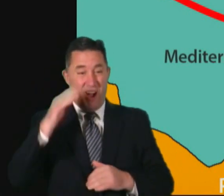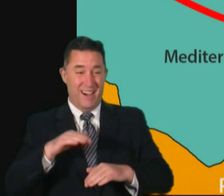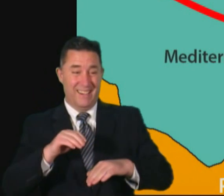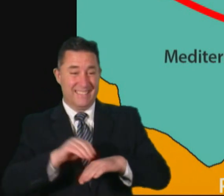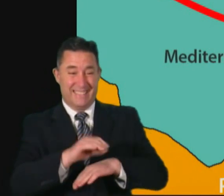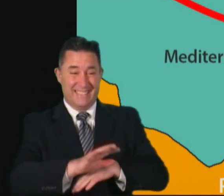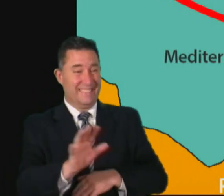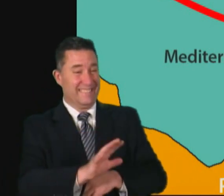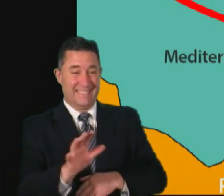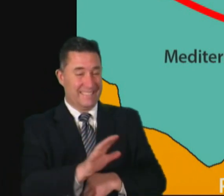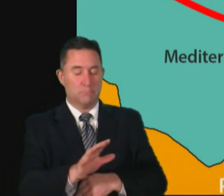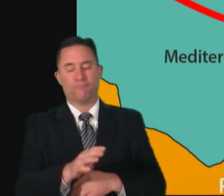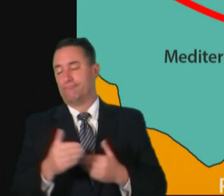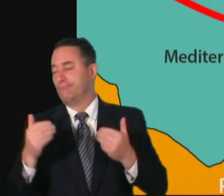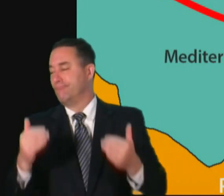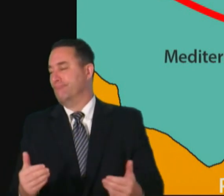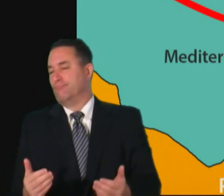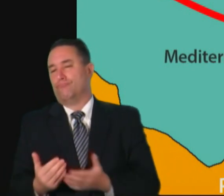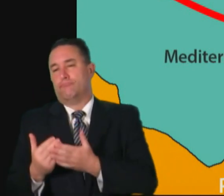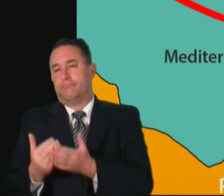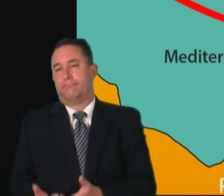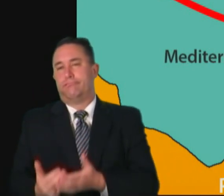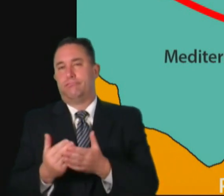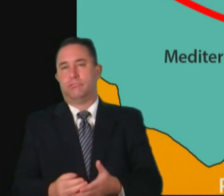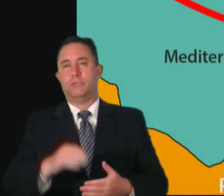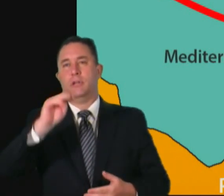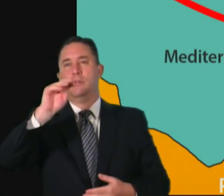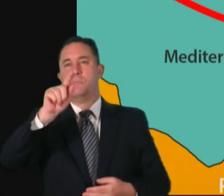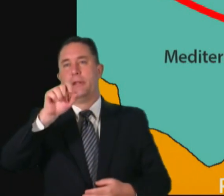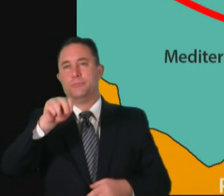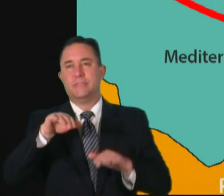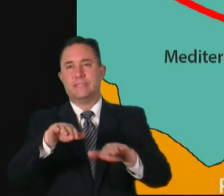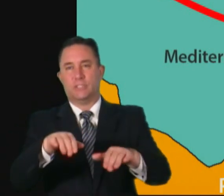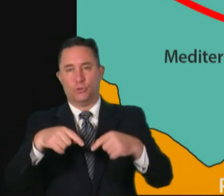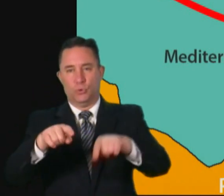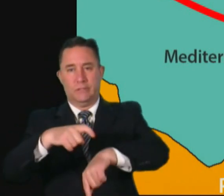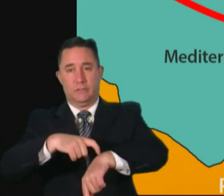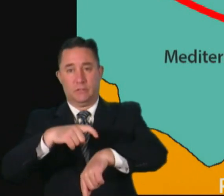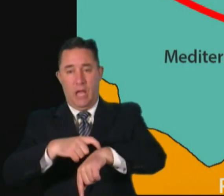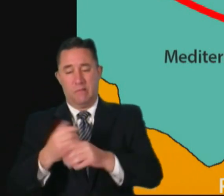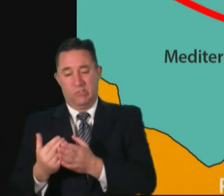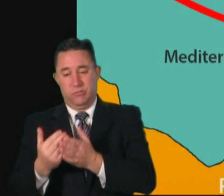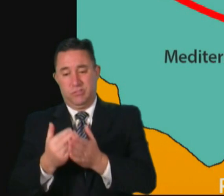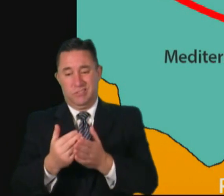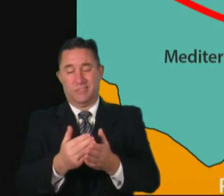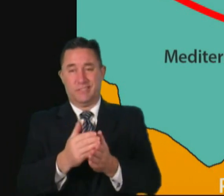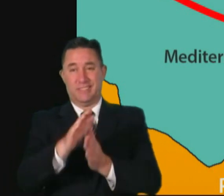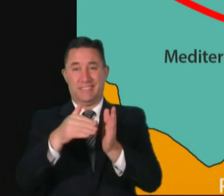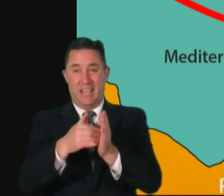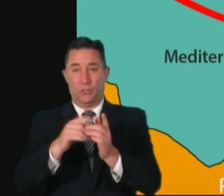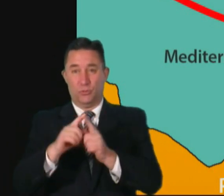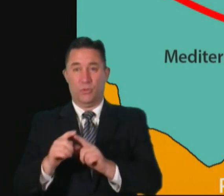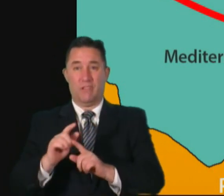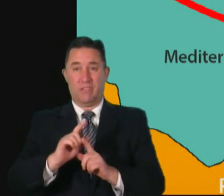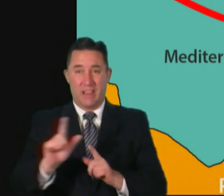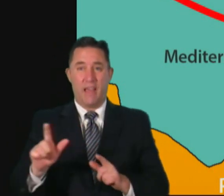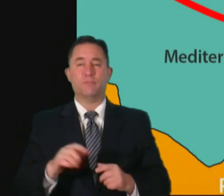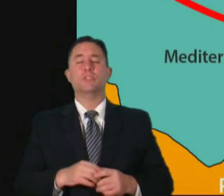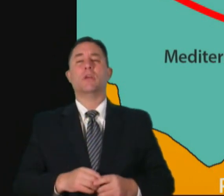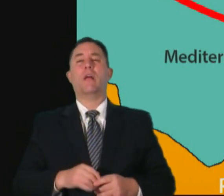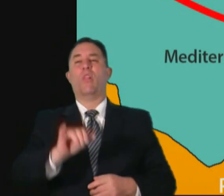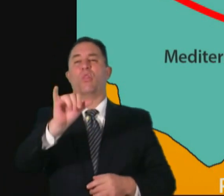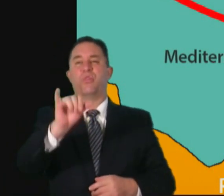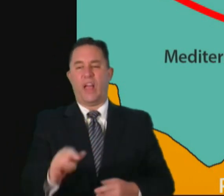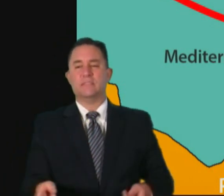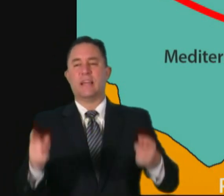Paul, making their way across that Mediterranean Sea. And during that little space there, from the center of your screen to the left,